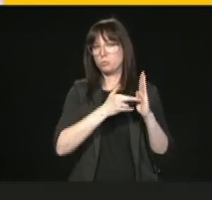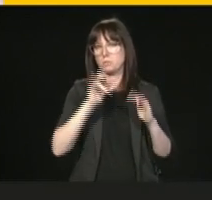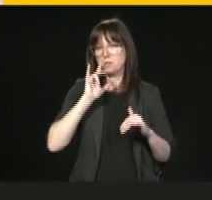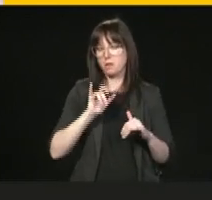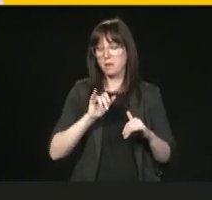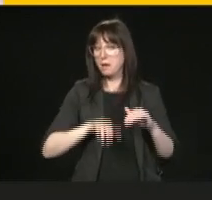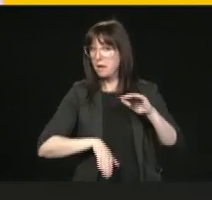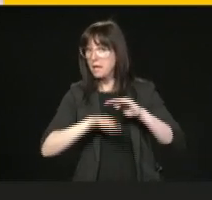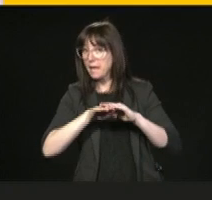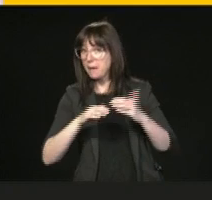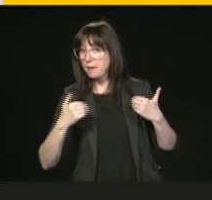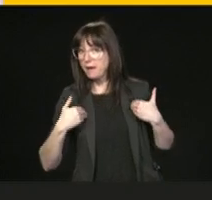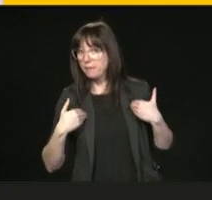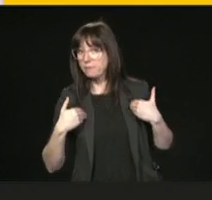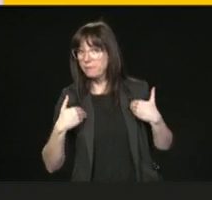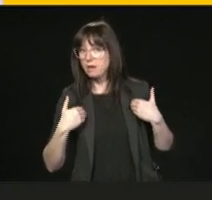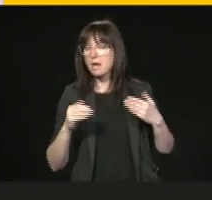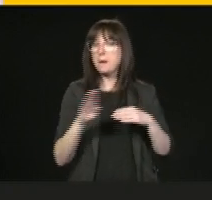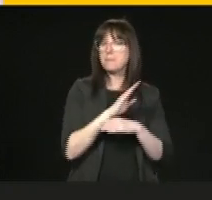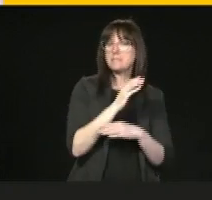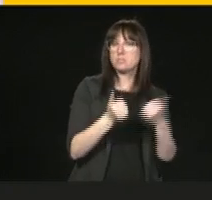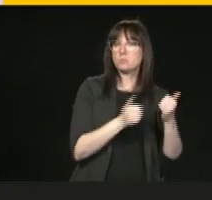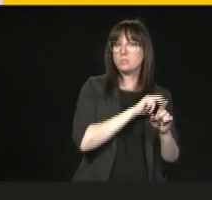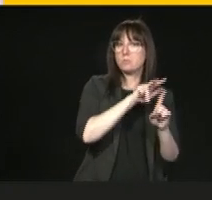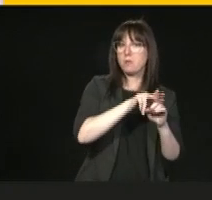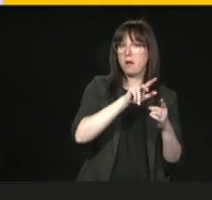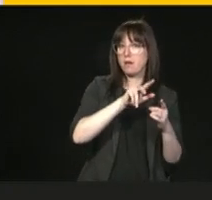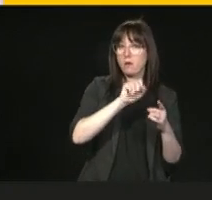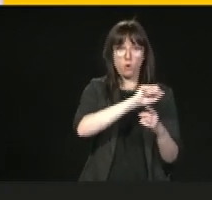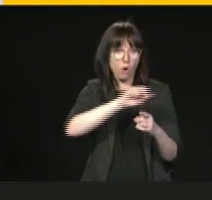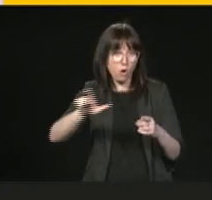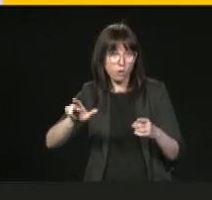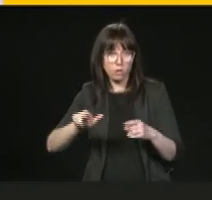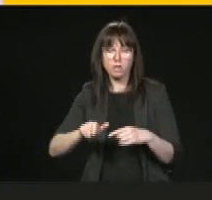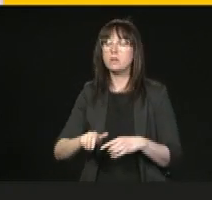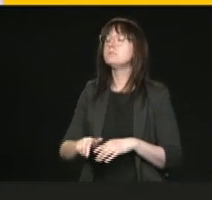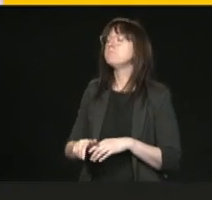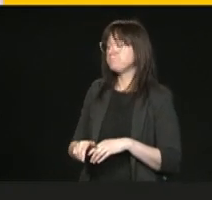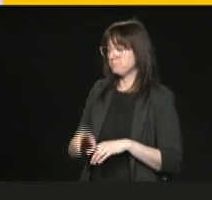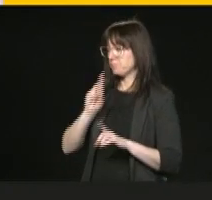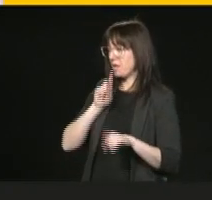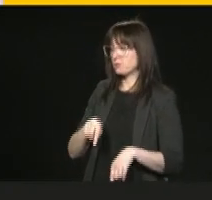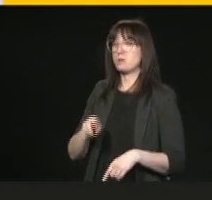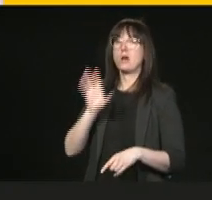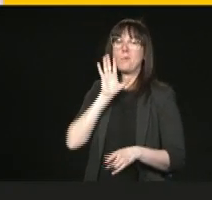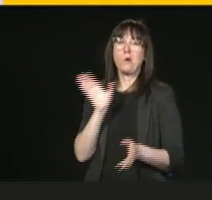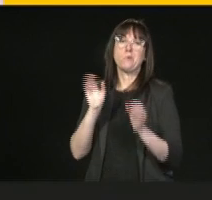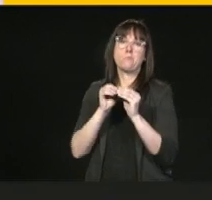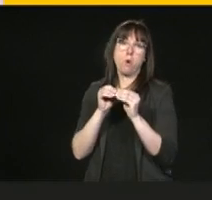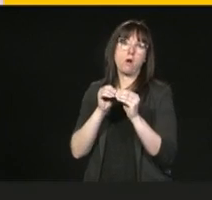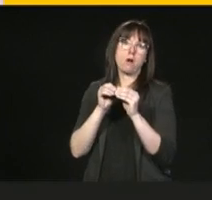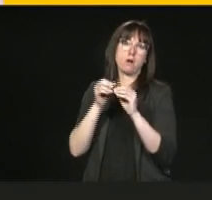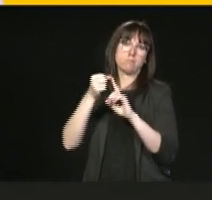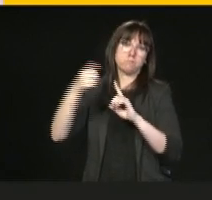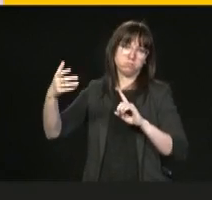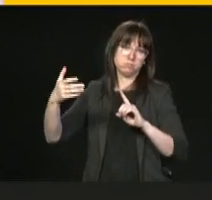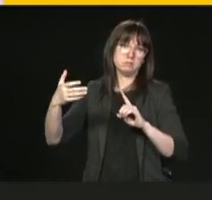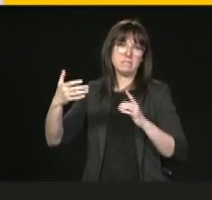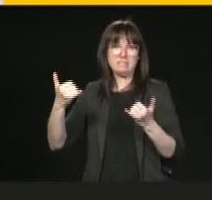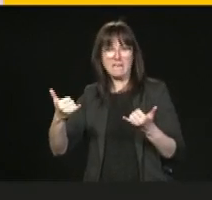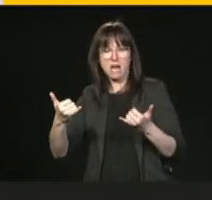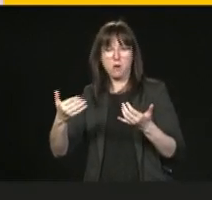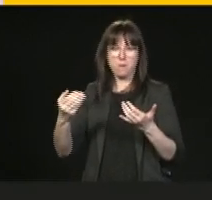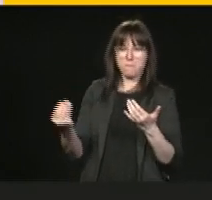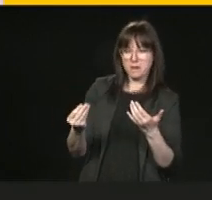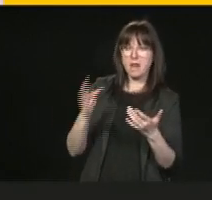many employers or which businesses it will apply to? As we said, we're going to roll out more details about this between now and